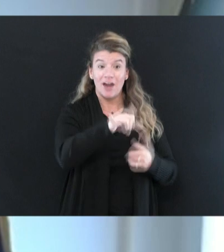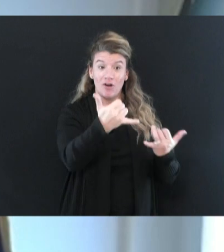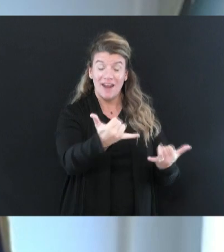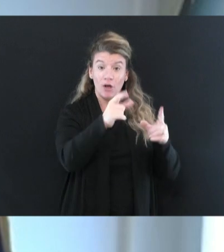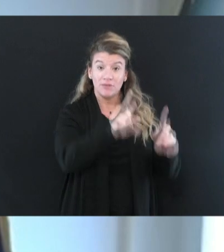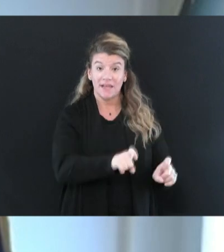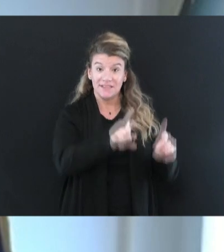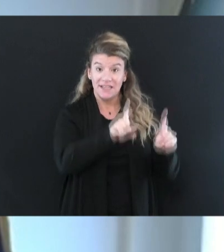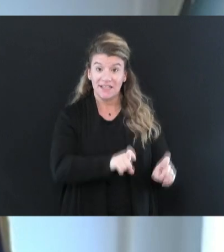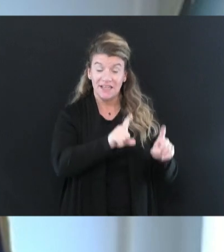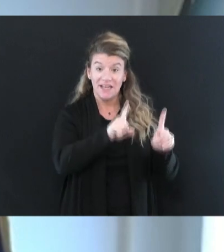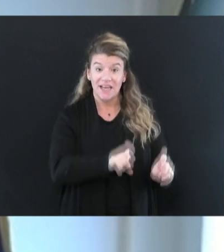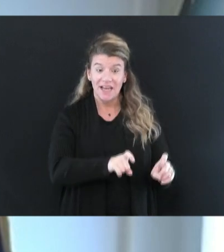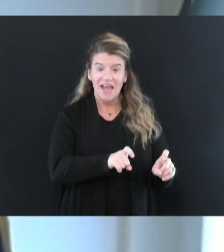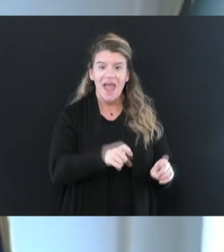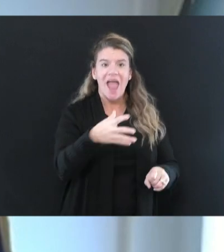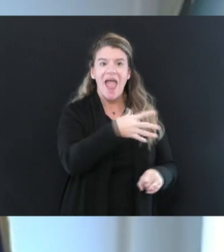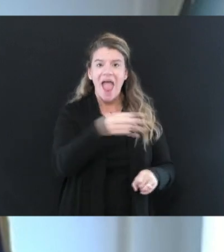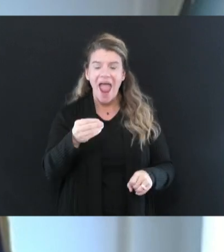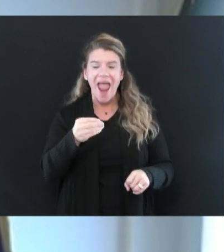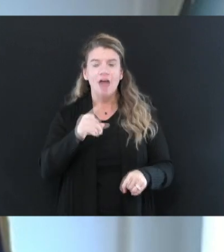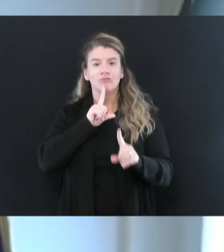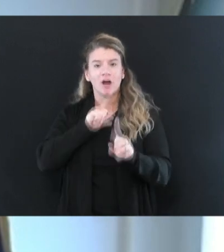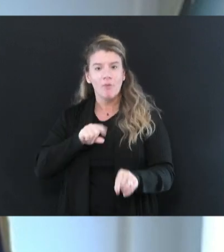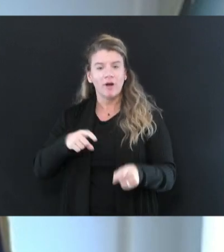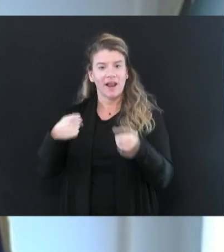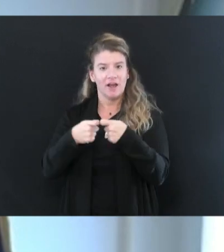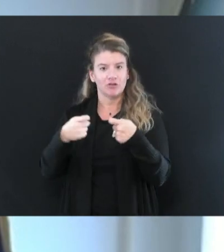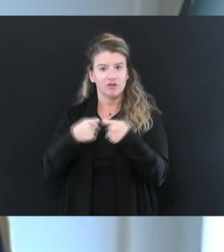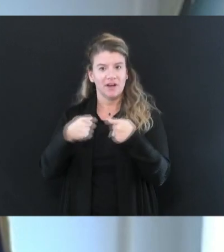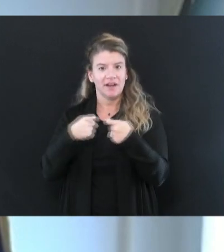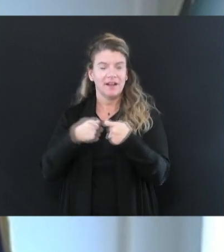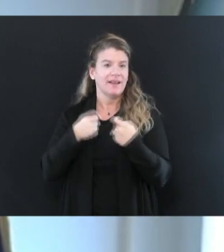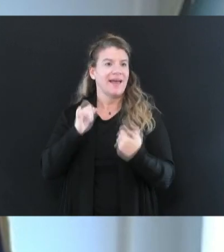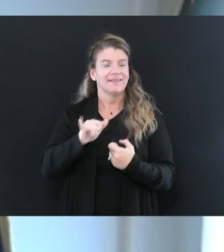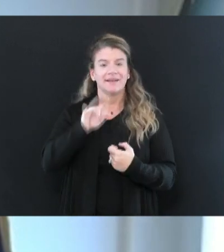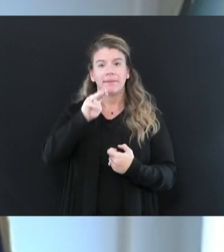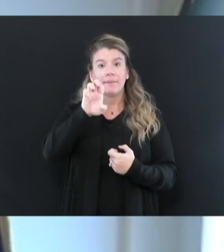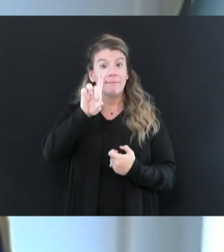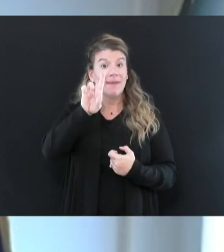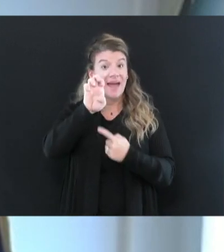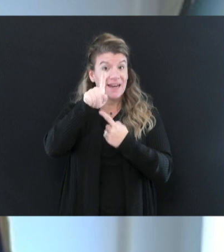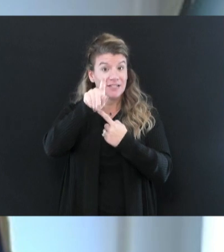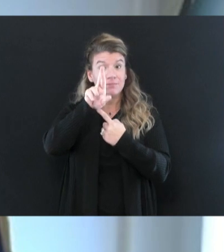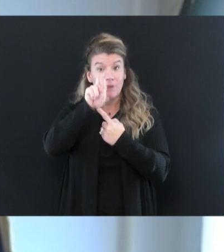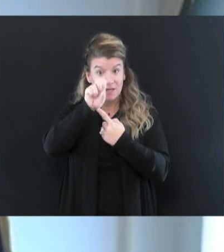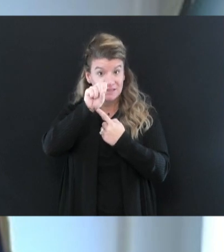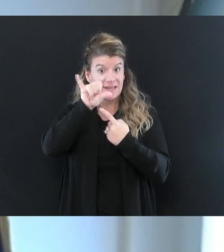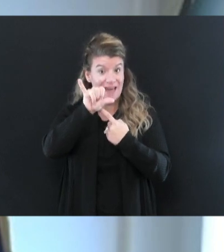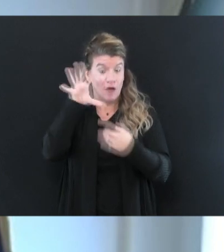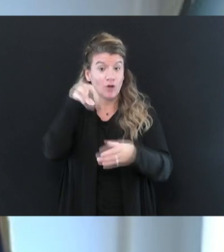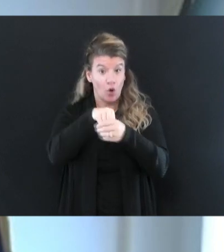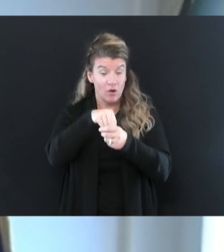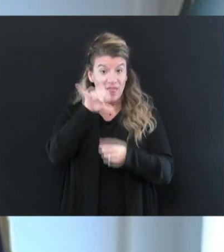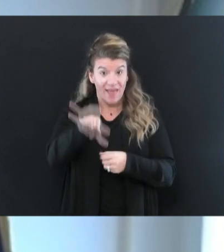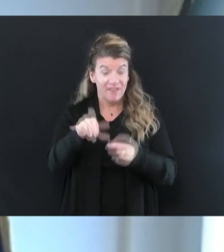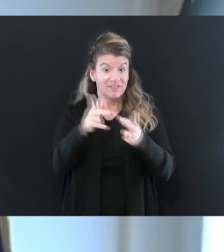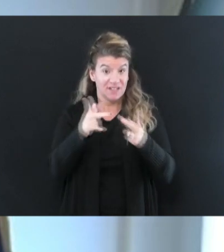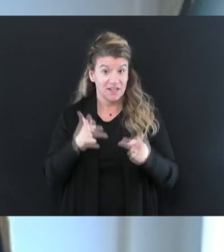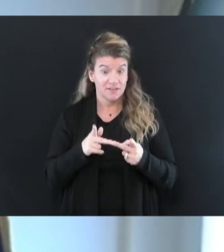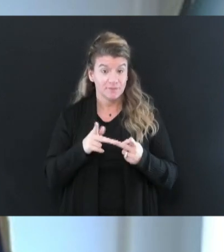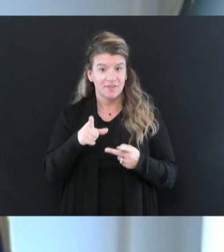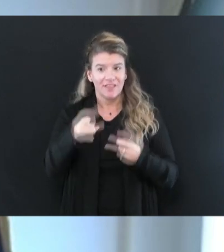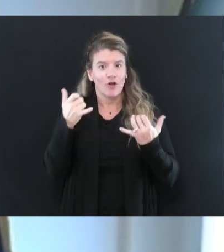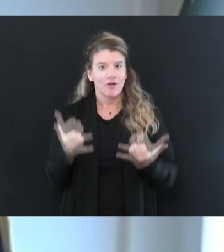testing and reporting electronically, we have MedExpress. All of the MedExpress facilities out there are